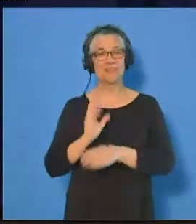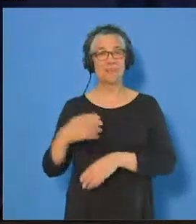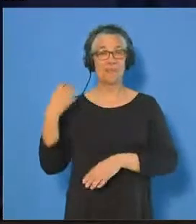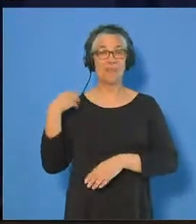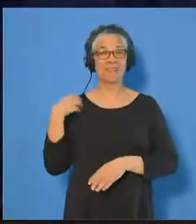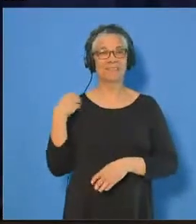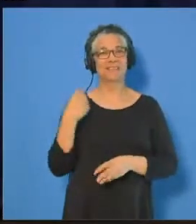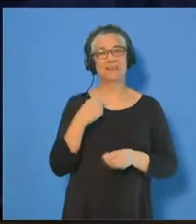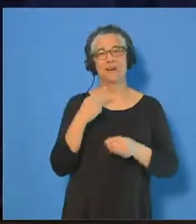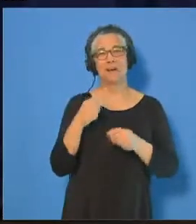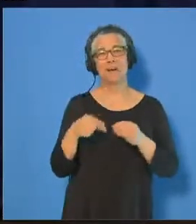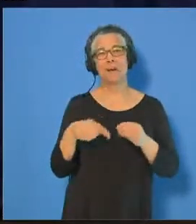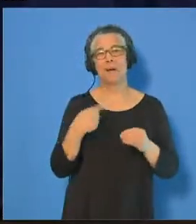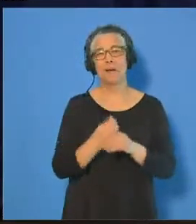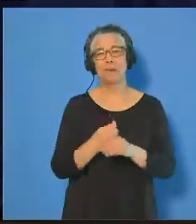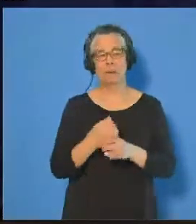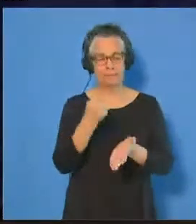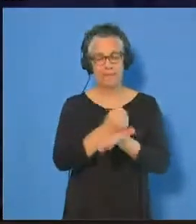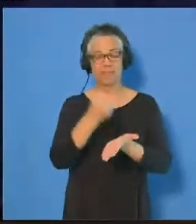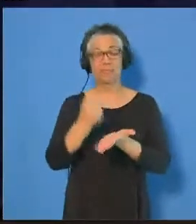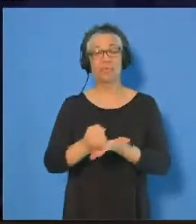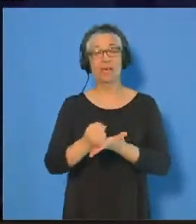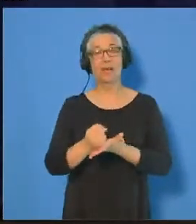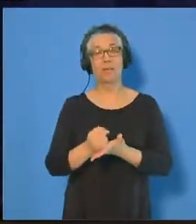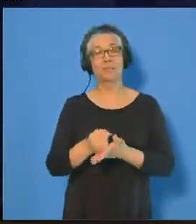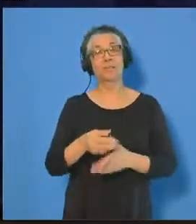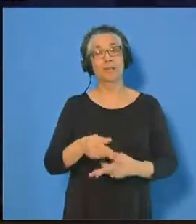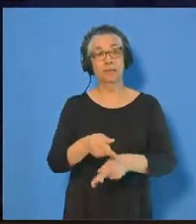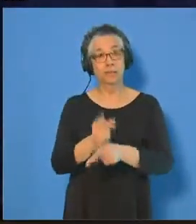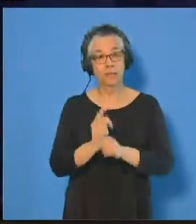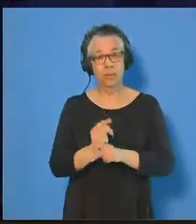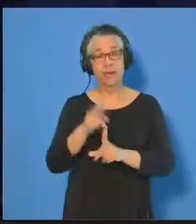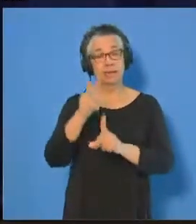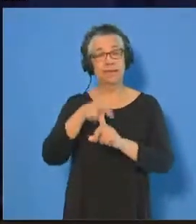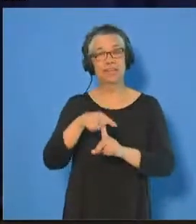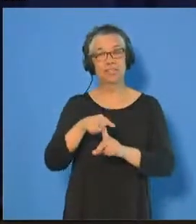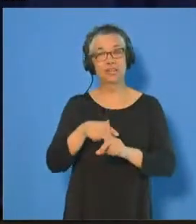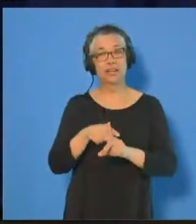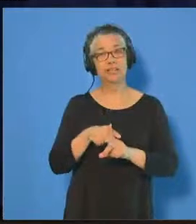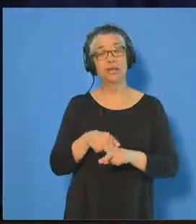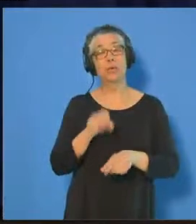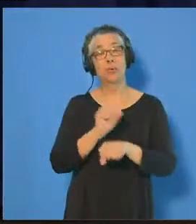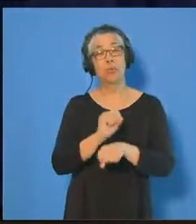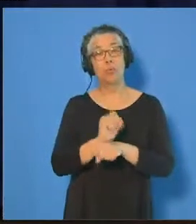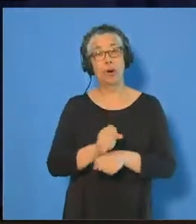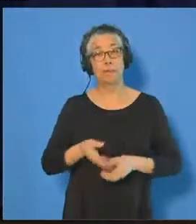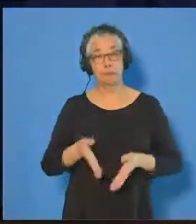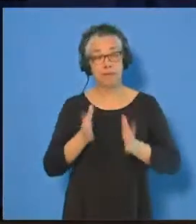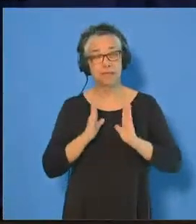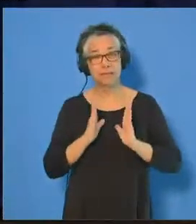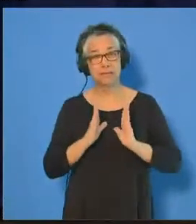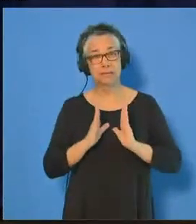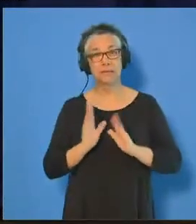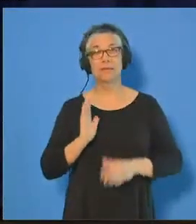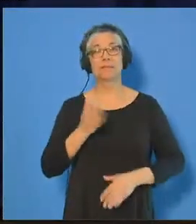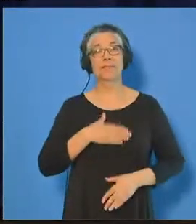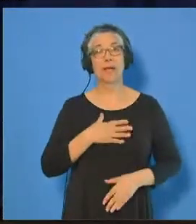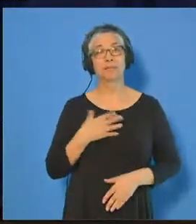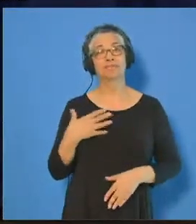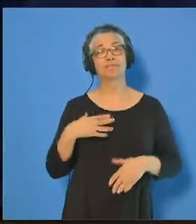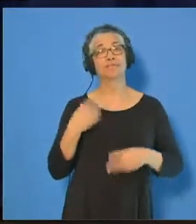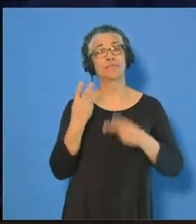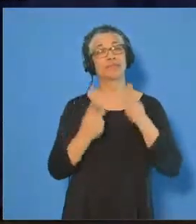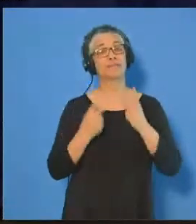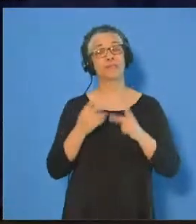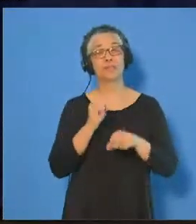respect to passports, land applications, and work permits. To be clear, regarding our guest workers and work